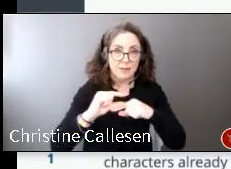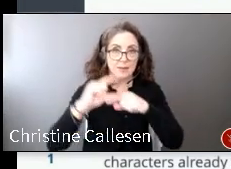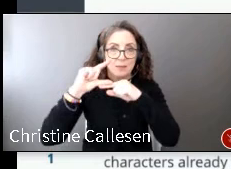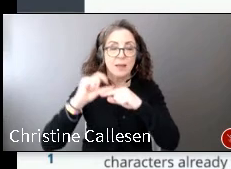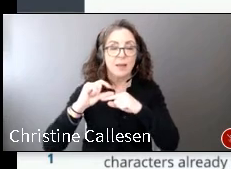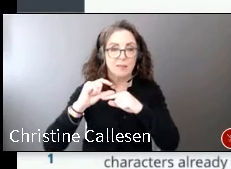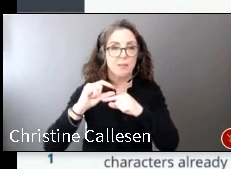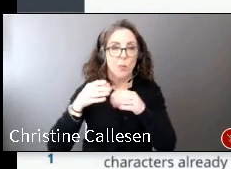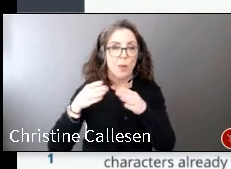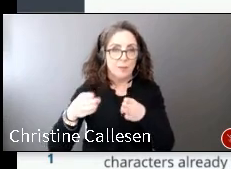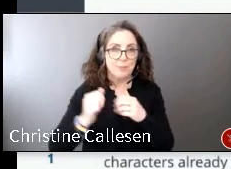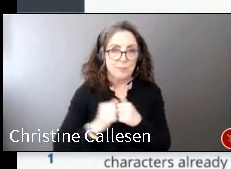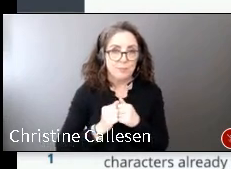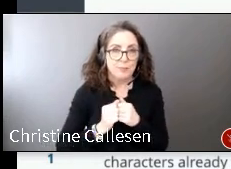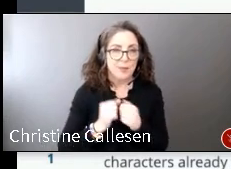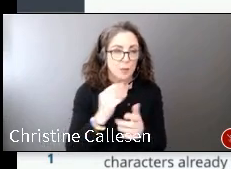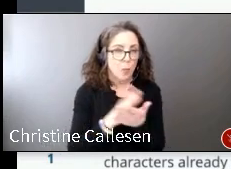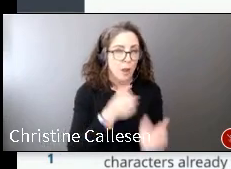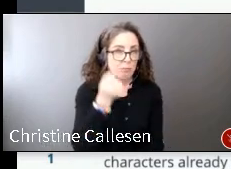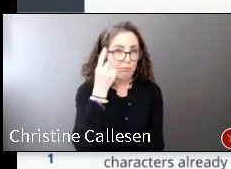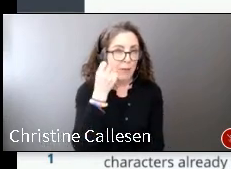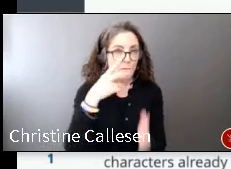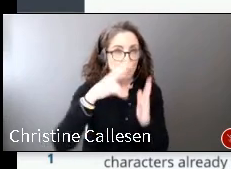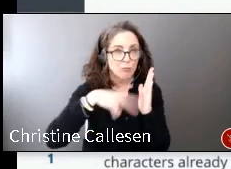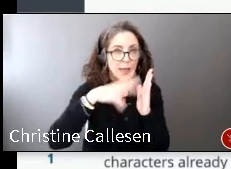get from reading the questions.